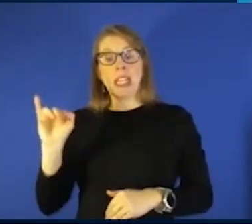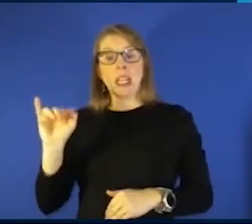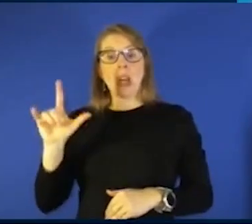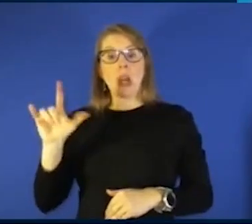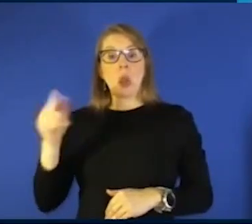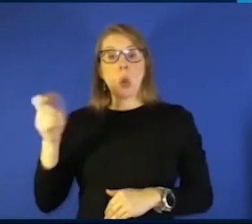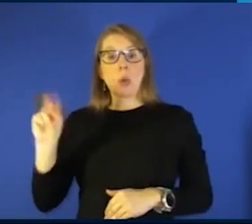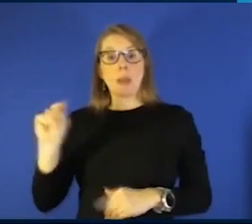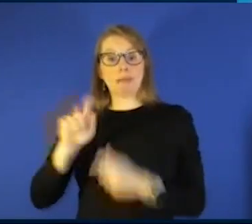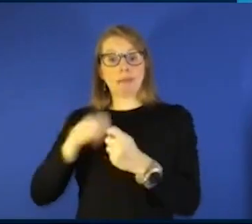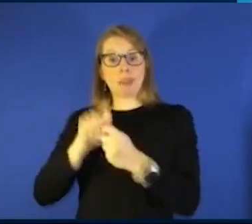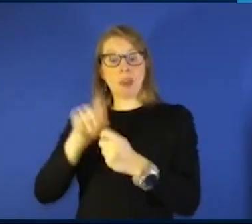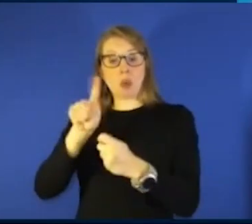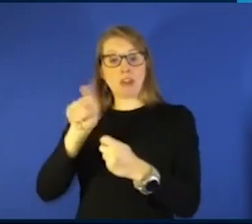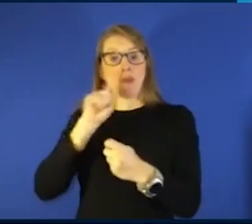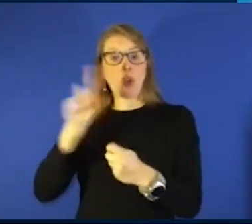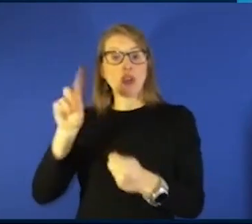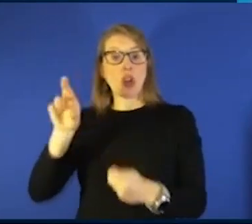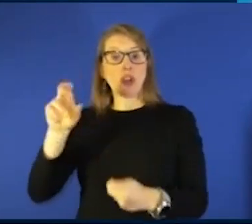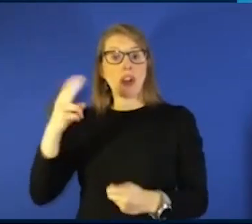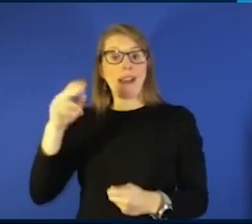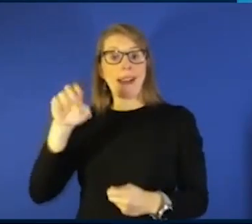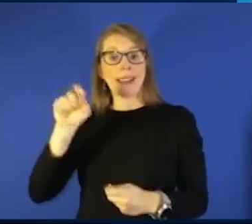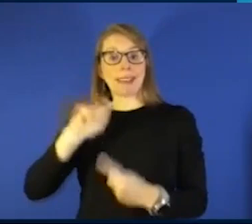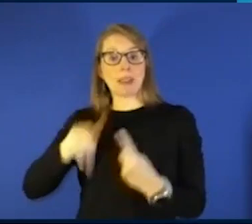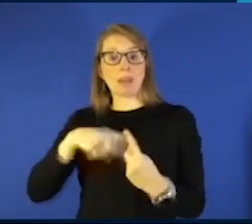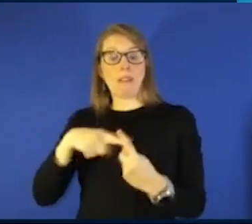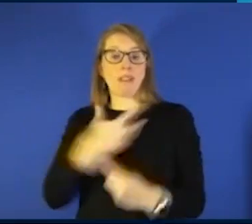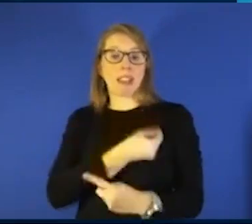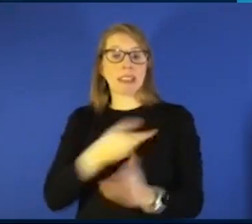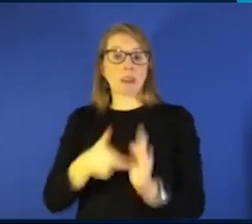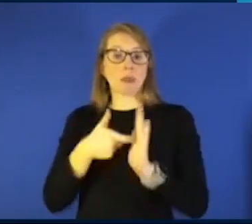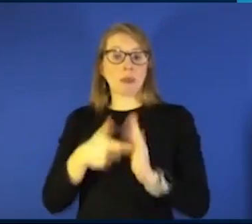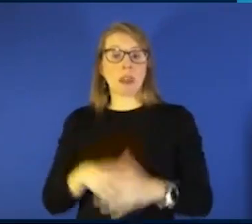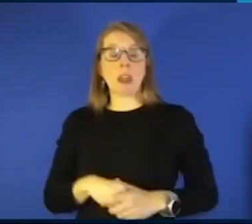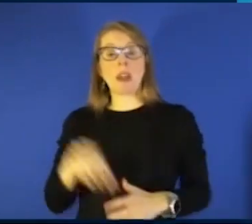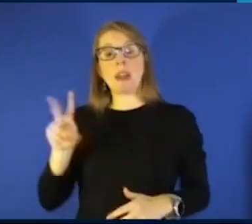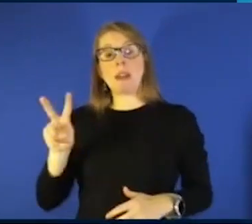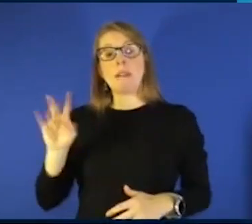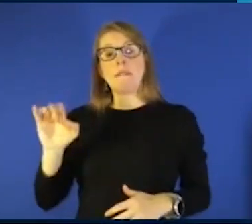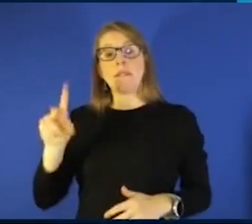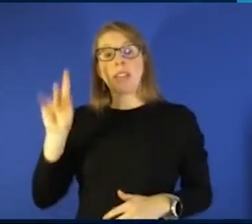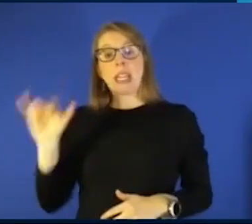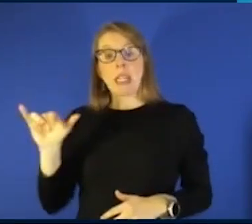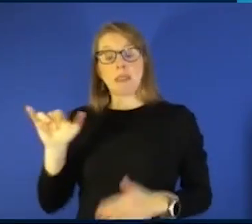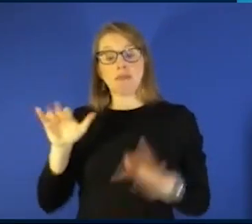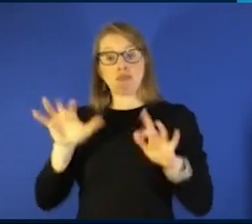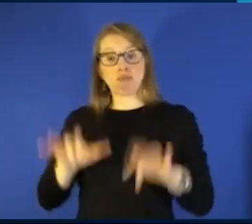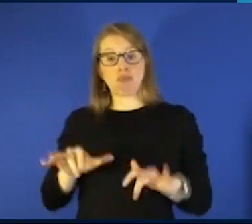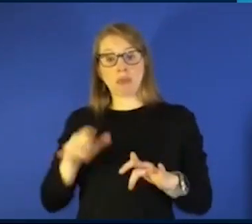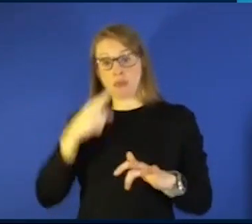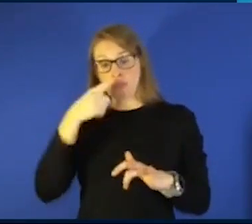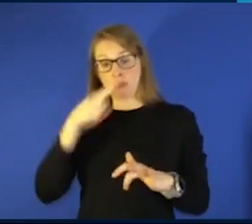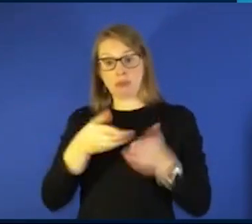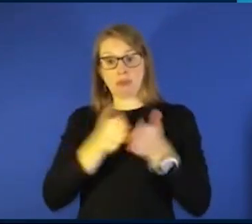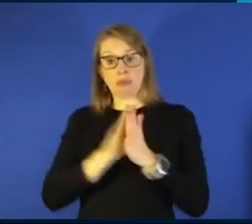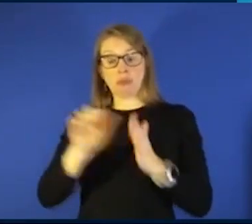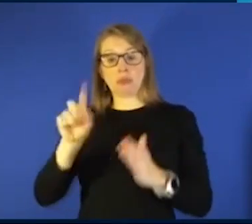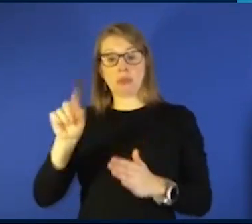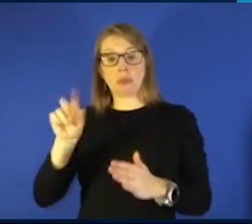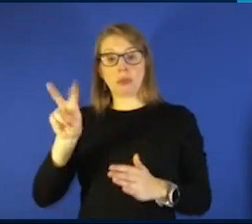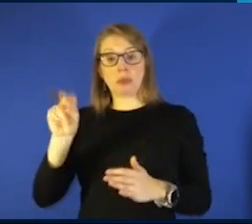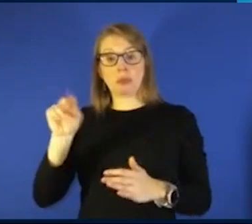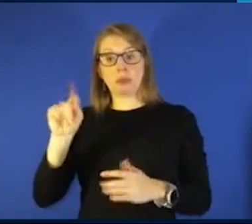Dr. Hayes about the vaccine requirement. Vicki writes, could you ask the Advent doctor why they retracted their